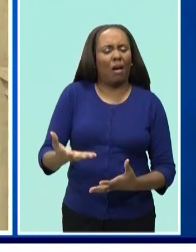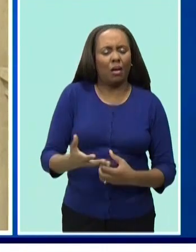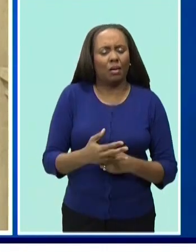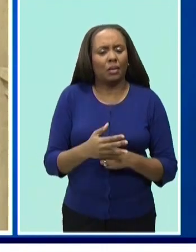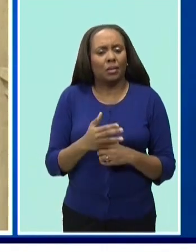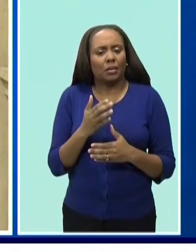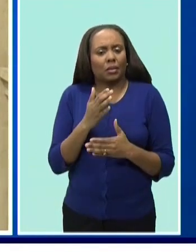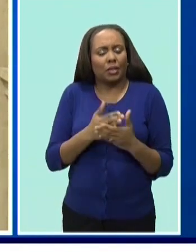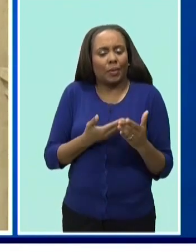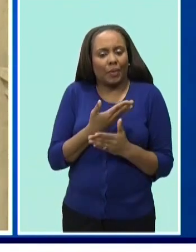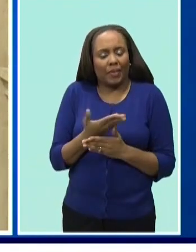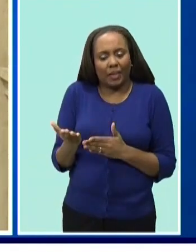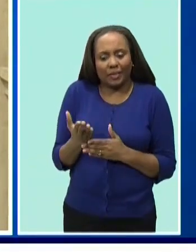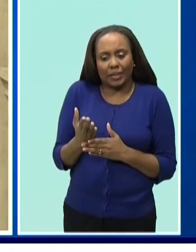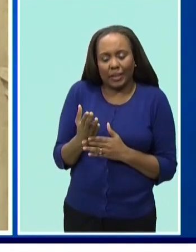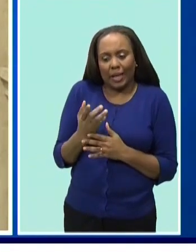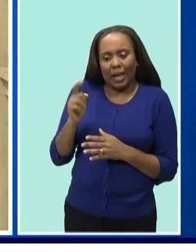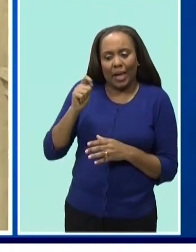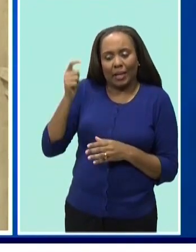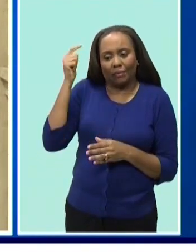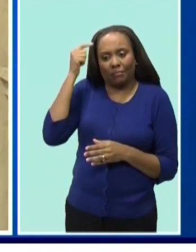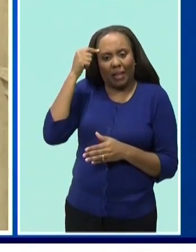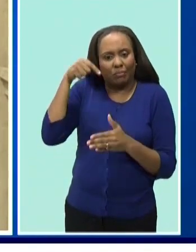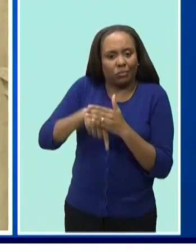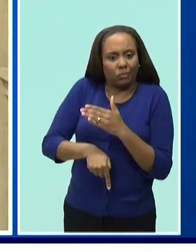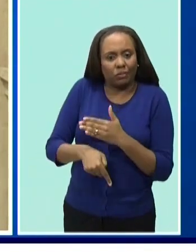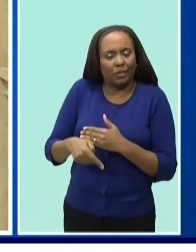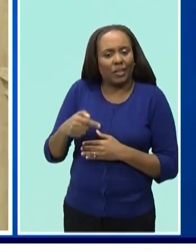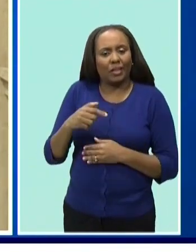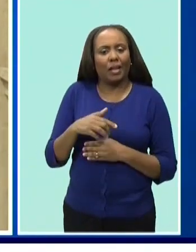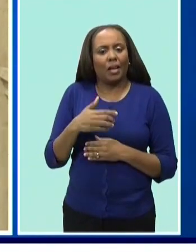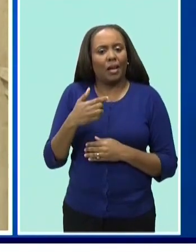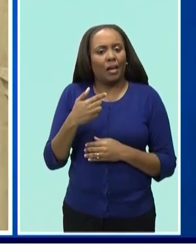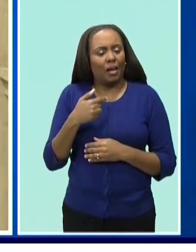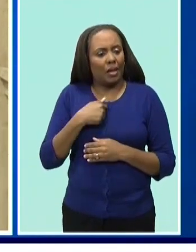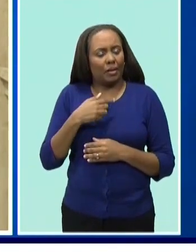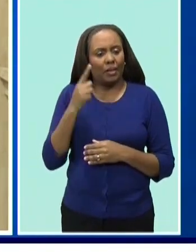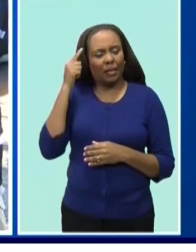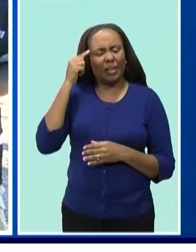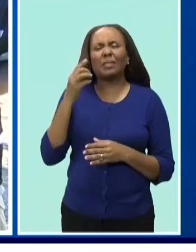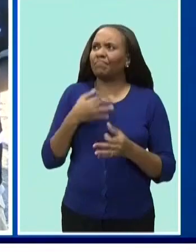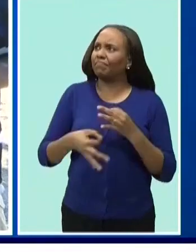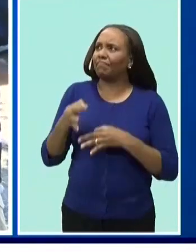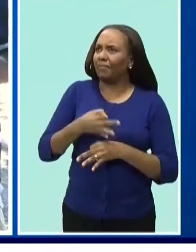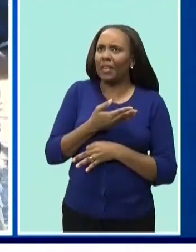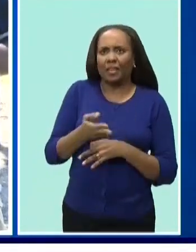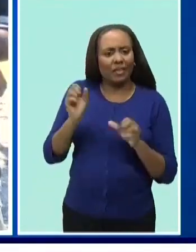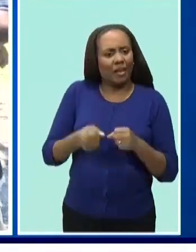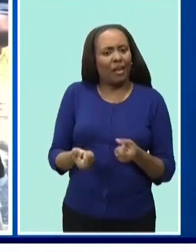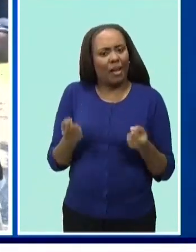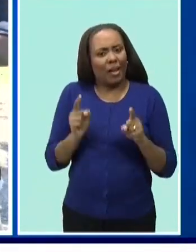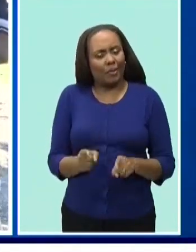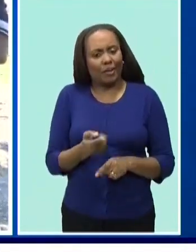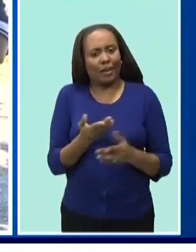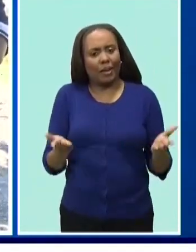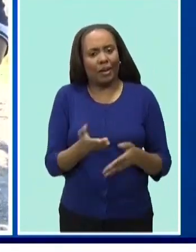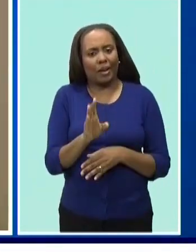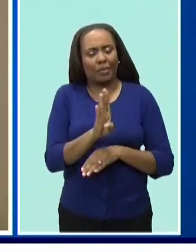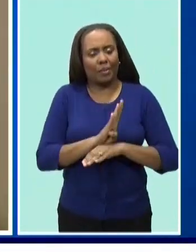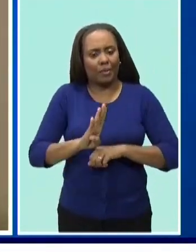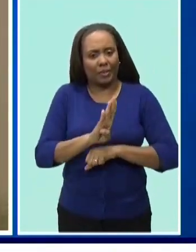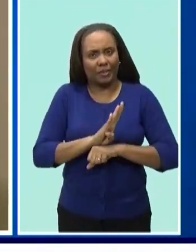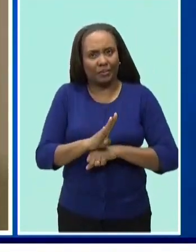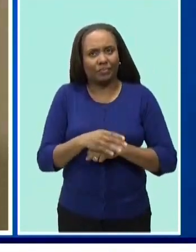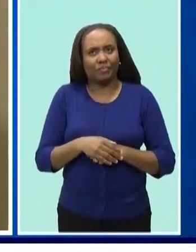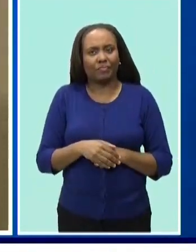I enjoyed that I could relate to it, and also made me think, could it happen to Barbados as well? Mr. Miller and his team are hoping to